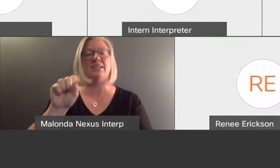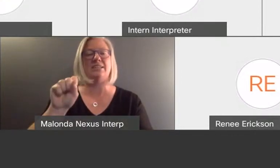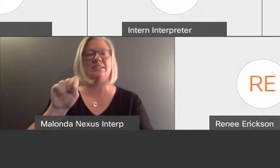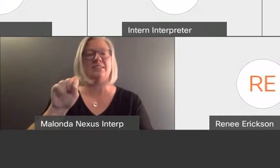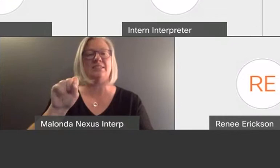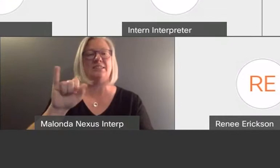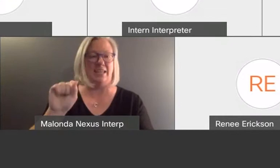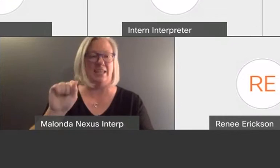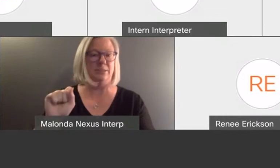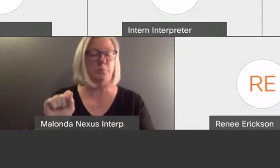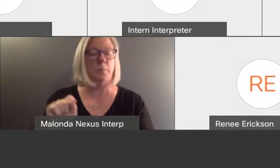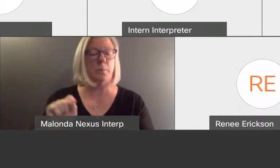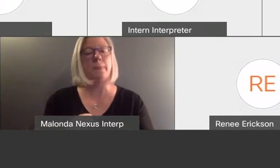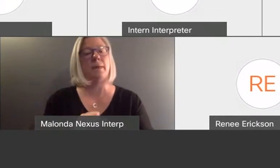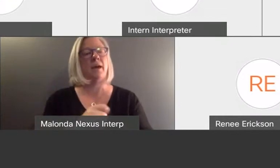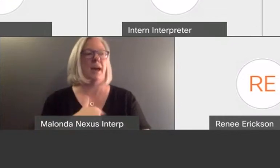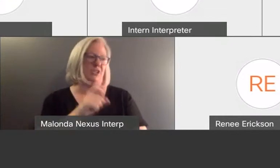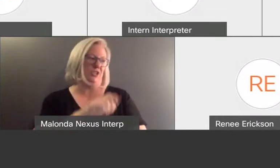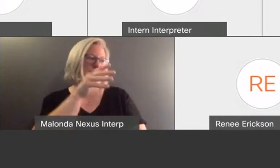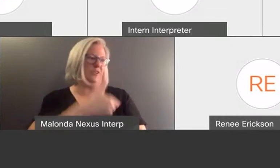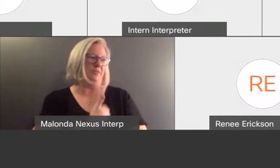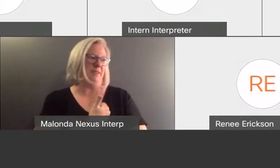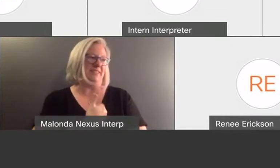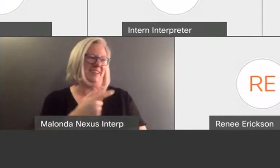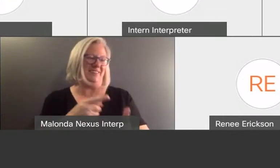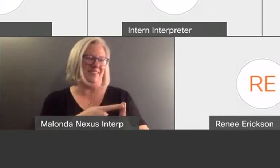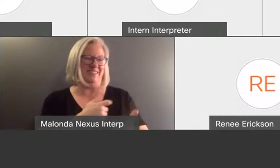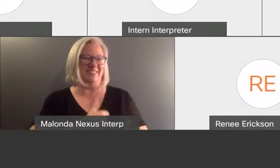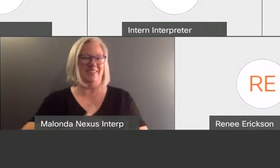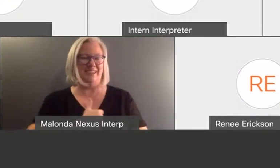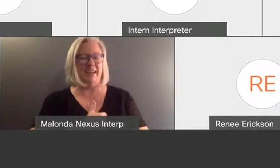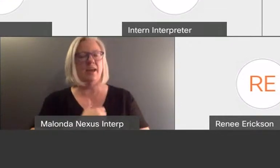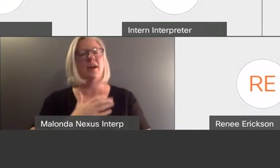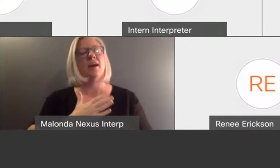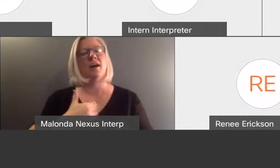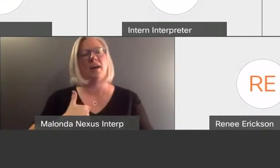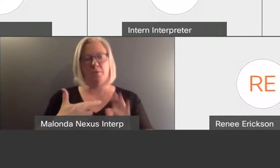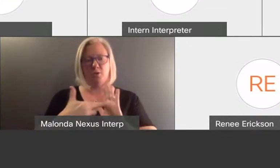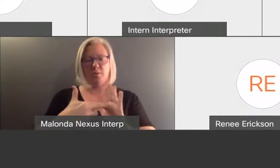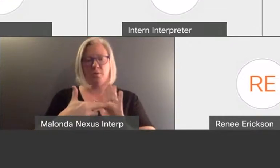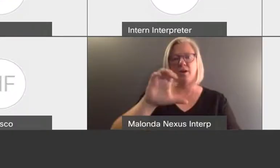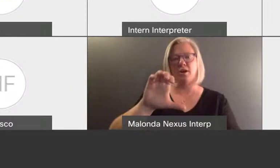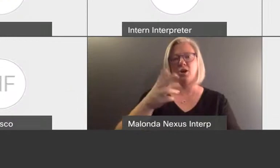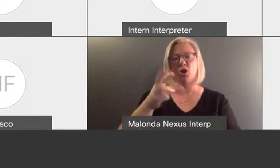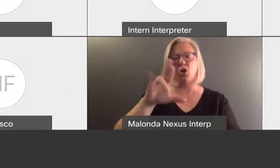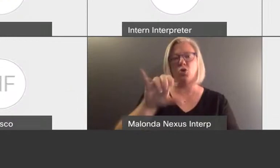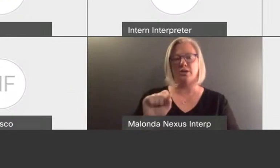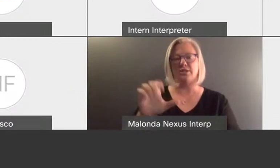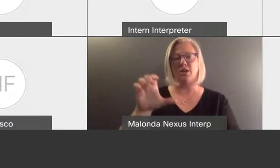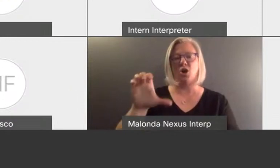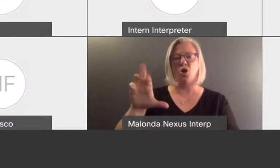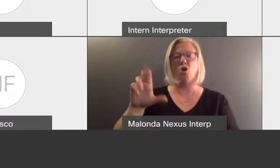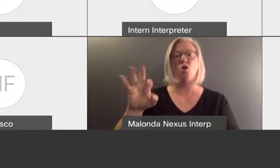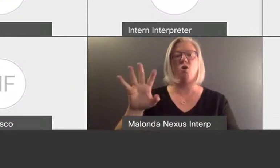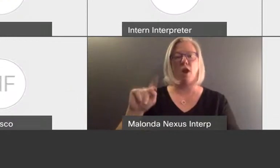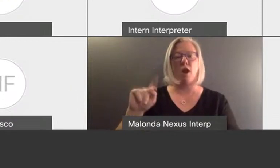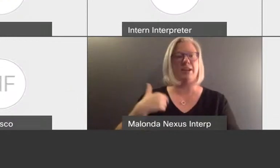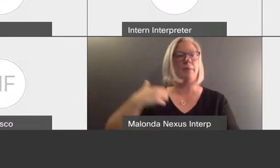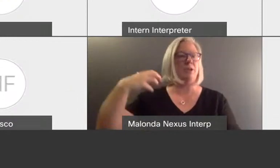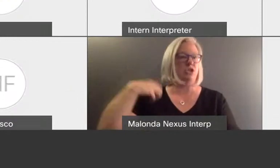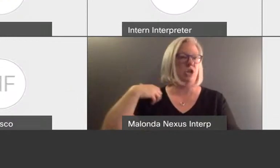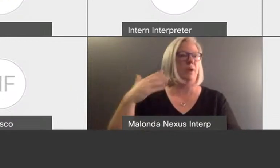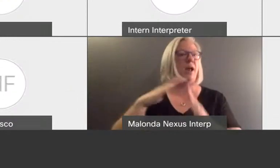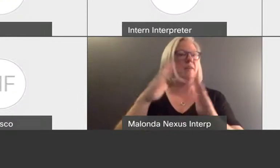All right, and I guess I should have introduced myself up front. I'm Representative Chris Croft, and I'm the chair of the House Redistricting